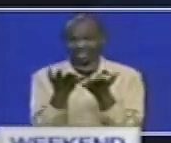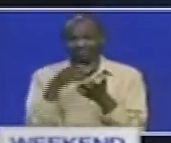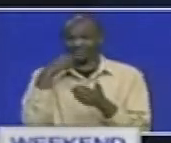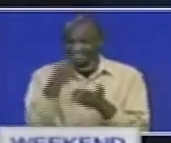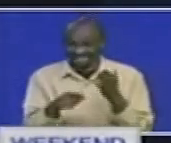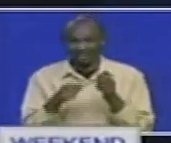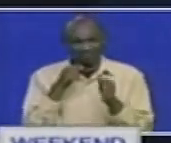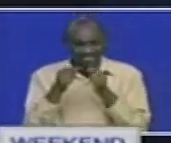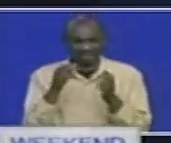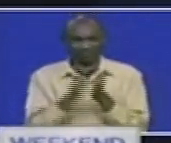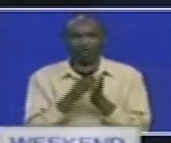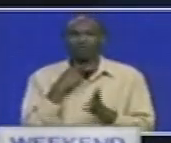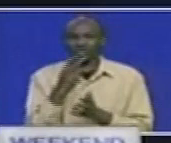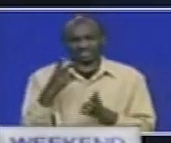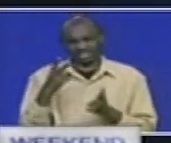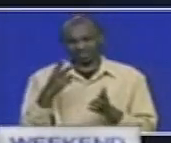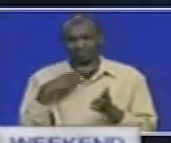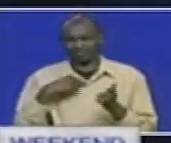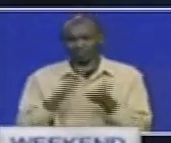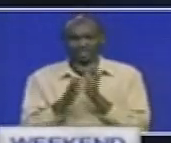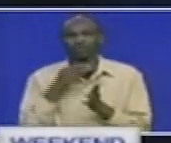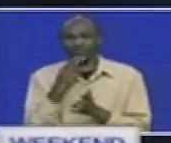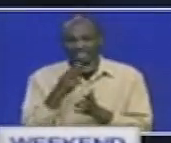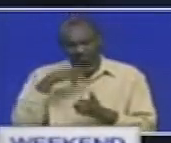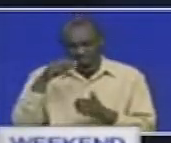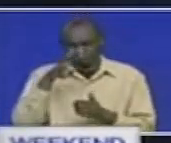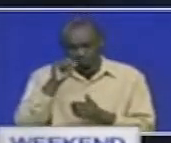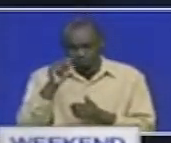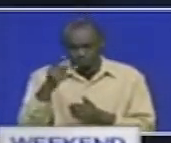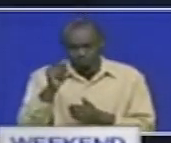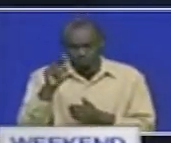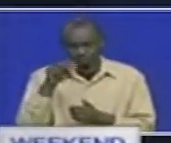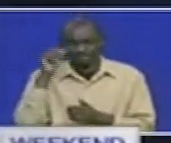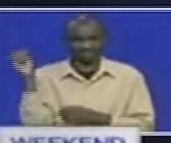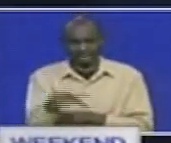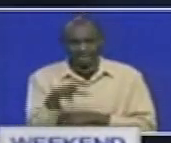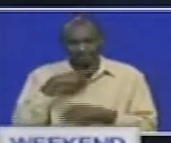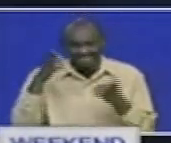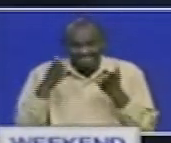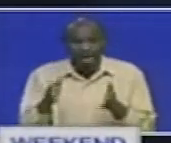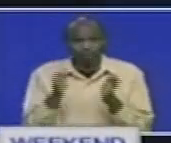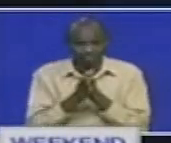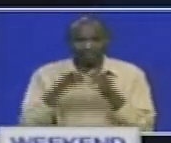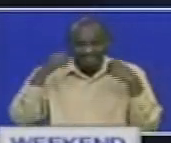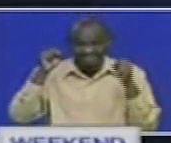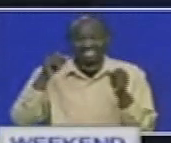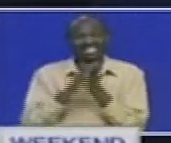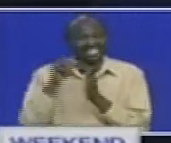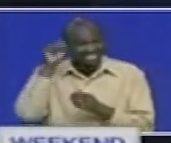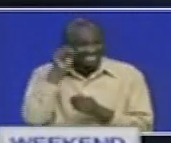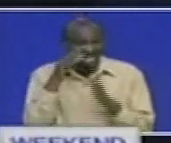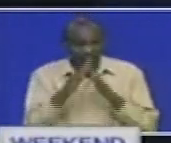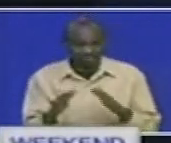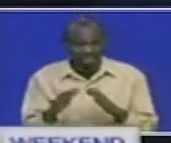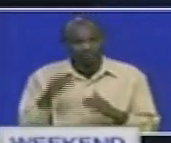he was fighting for the voiceless he once lived in the makuru slums but now brushes shoulders with the president at state house by now